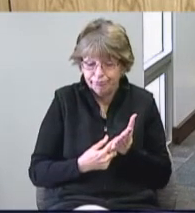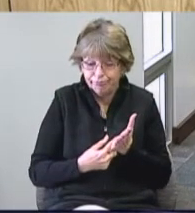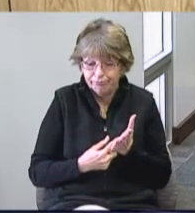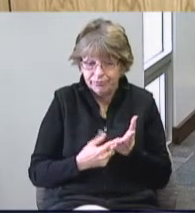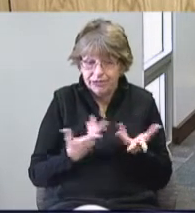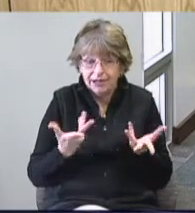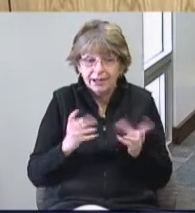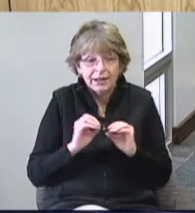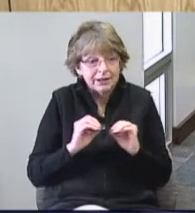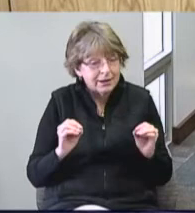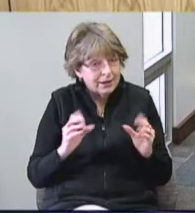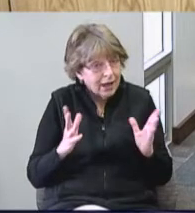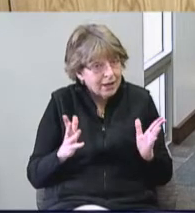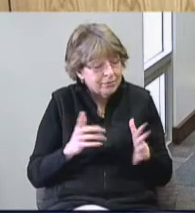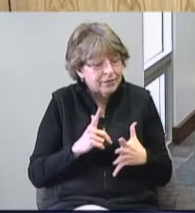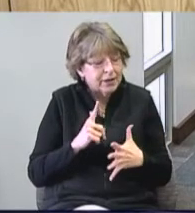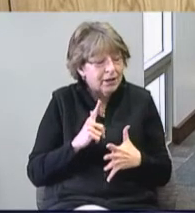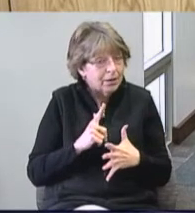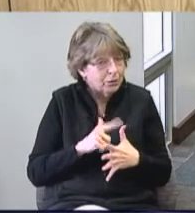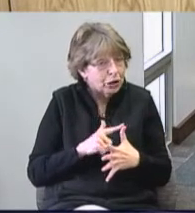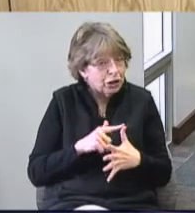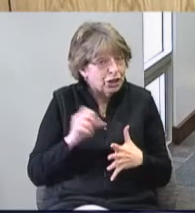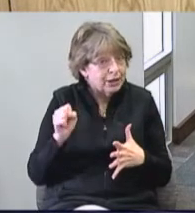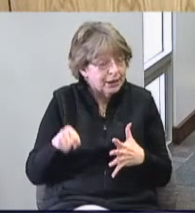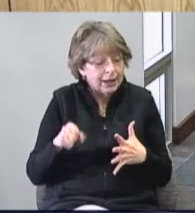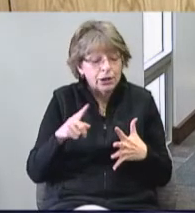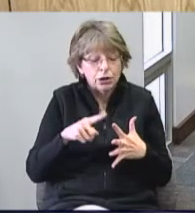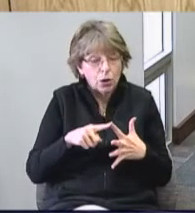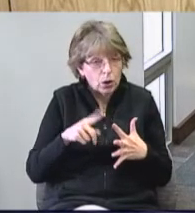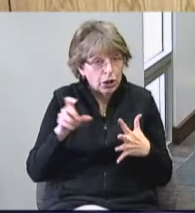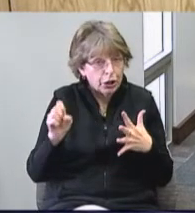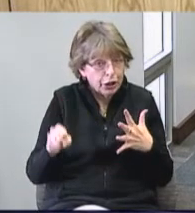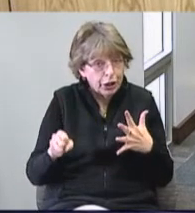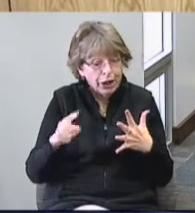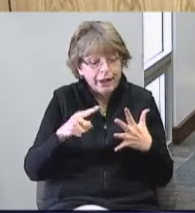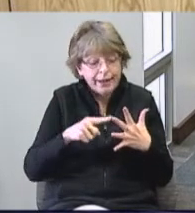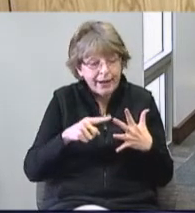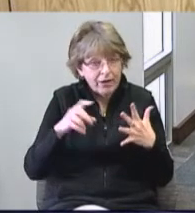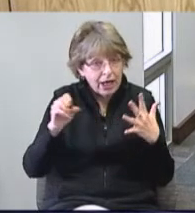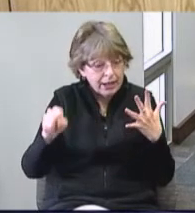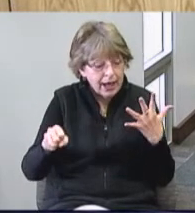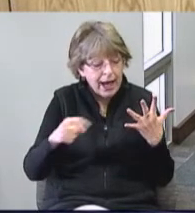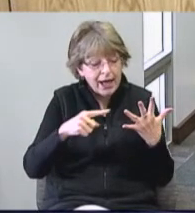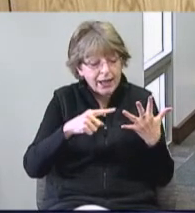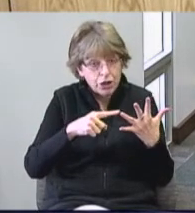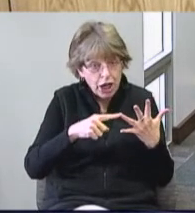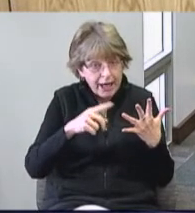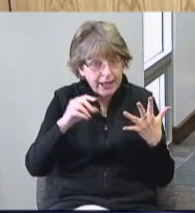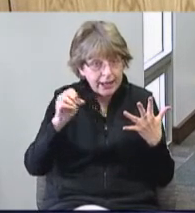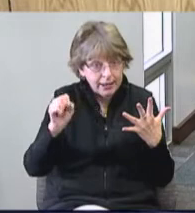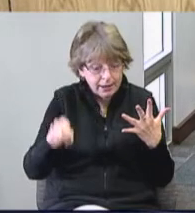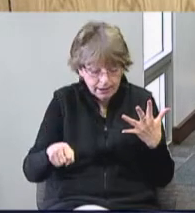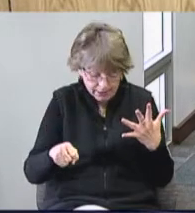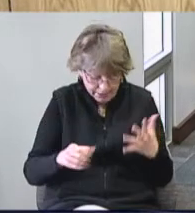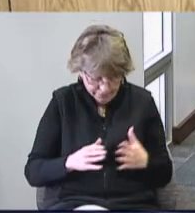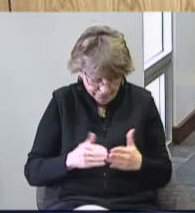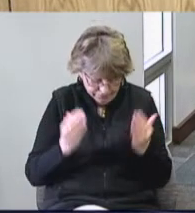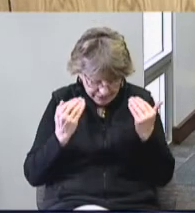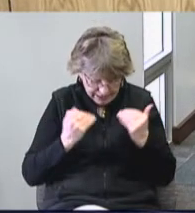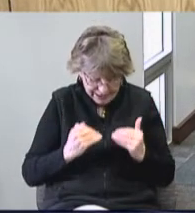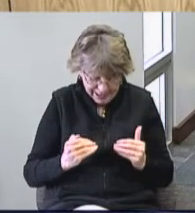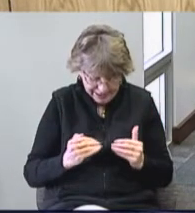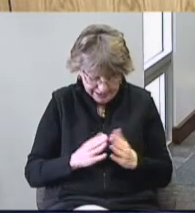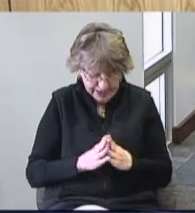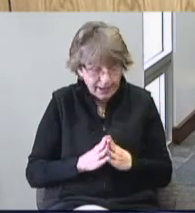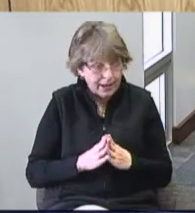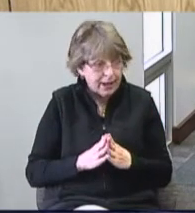Hearing none, would the clerk please call the roll? Bush, Yes. Soldner, Yes. Dave Line, Yes. Tyros de Carvalho. Yes. Next item,